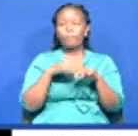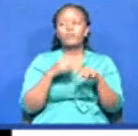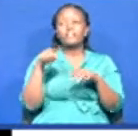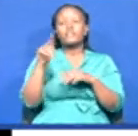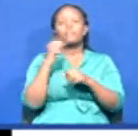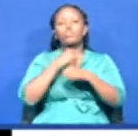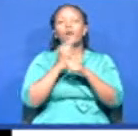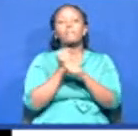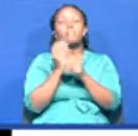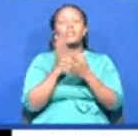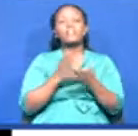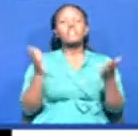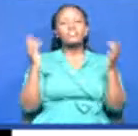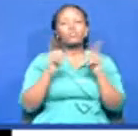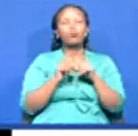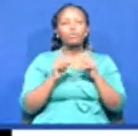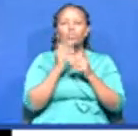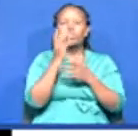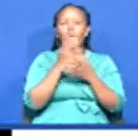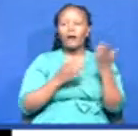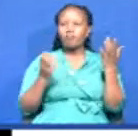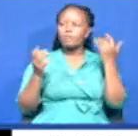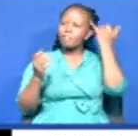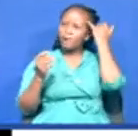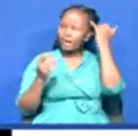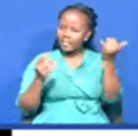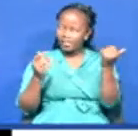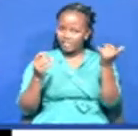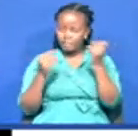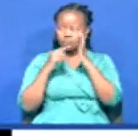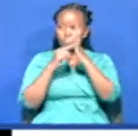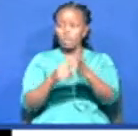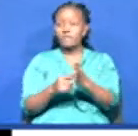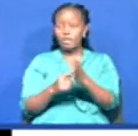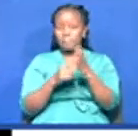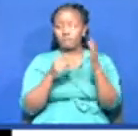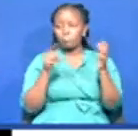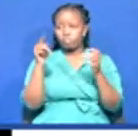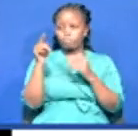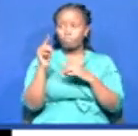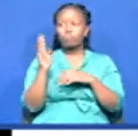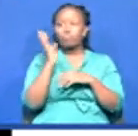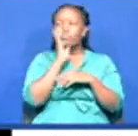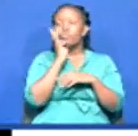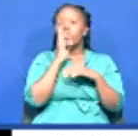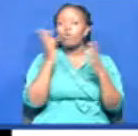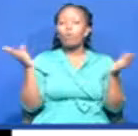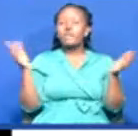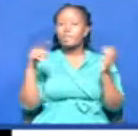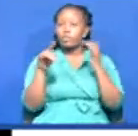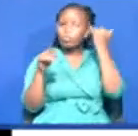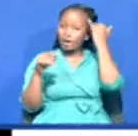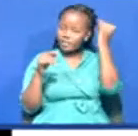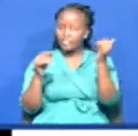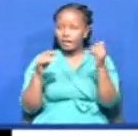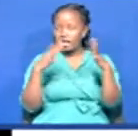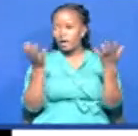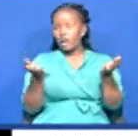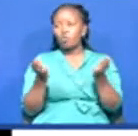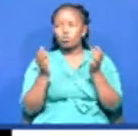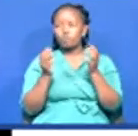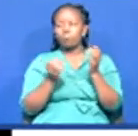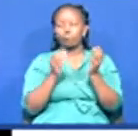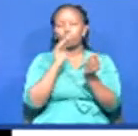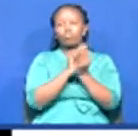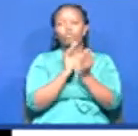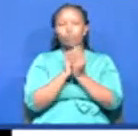with some creativity, if I can give an example of this water, you're coming up with water. So in the process